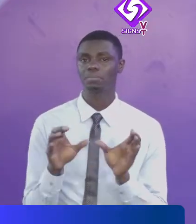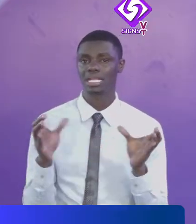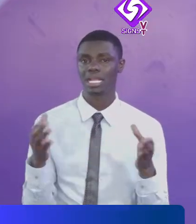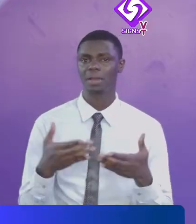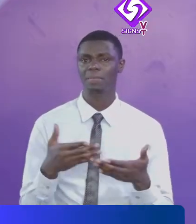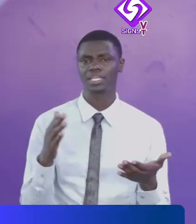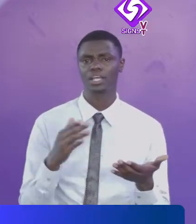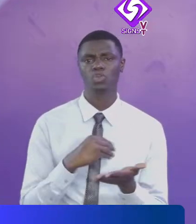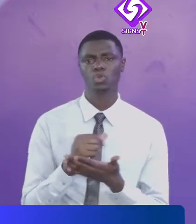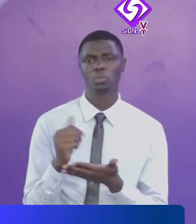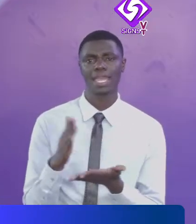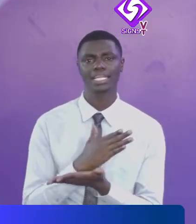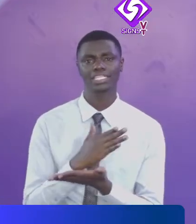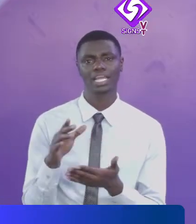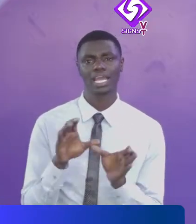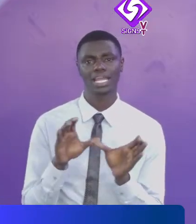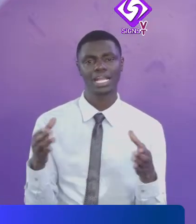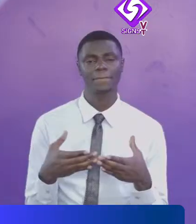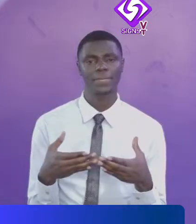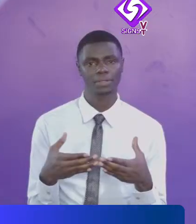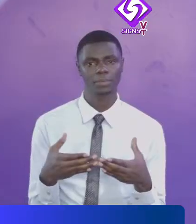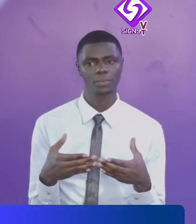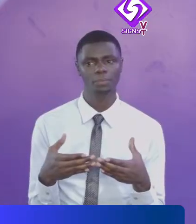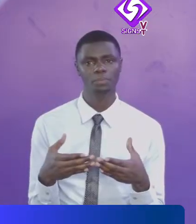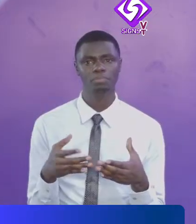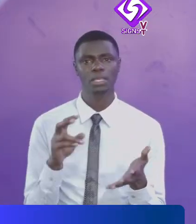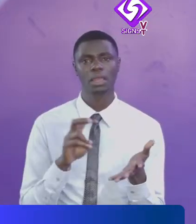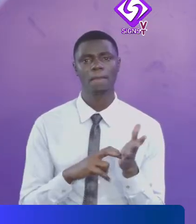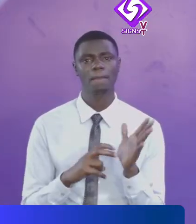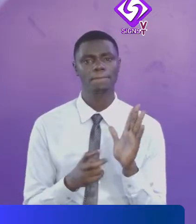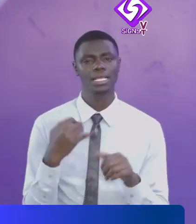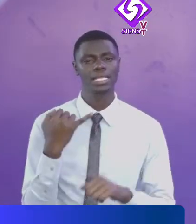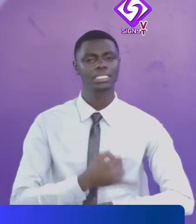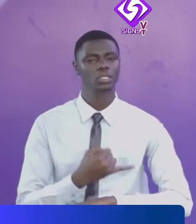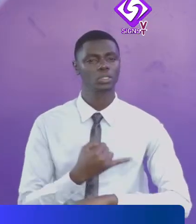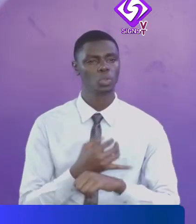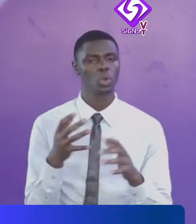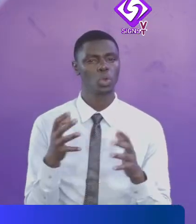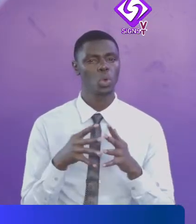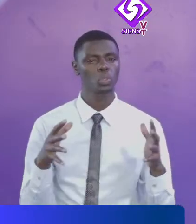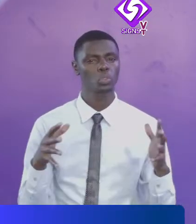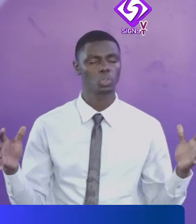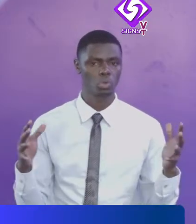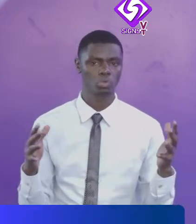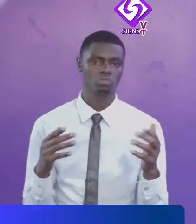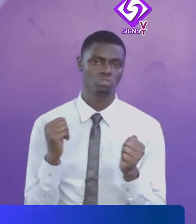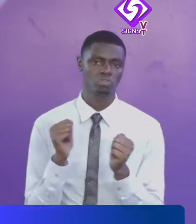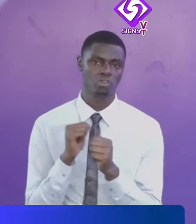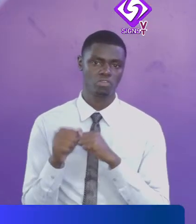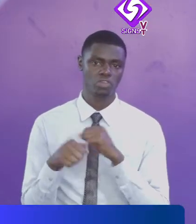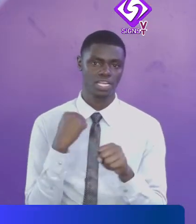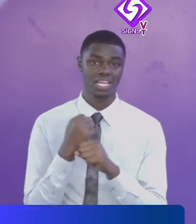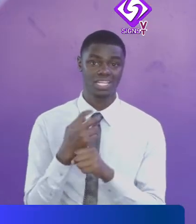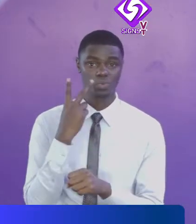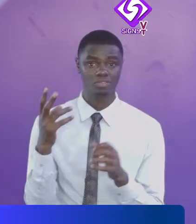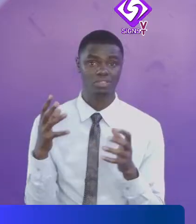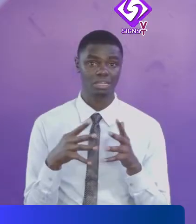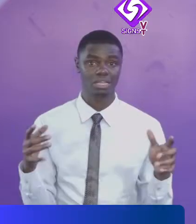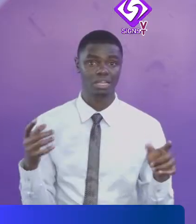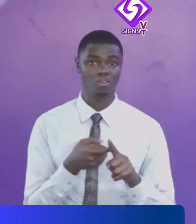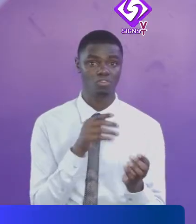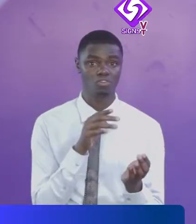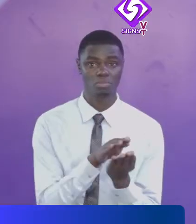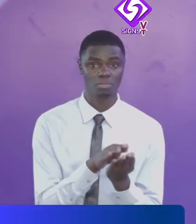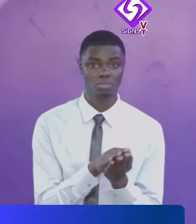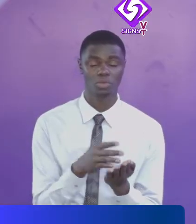buy a share in a company, which means if the institution grows over the next 10 years, we have seen the growth that we have seen from the banks, the likes